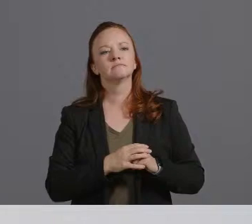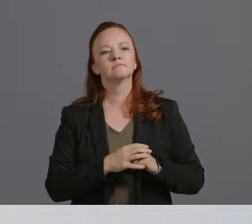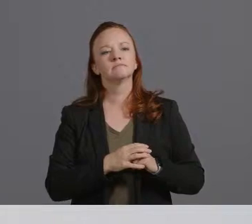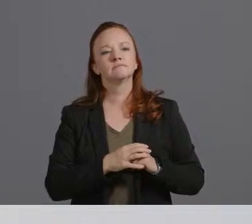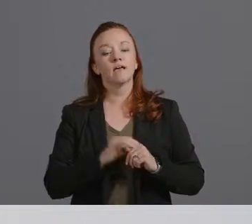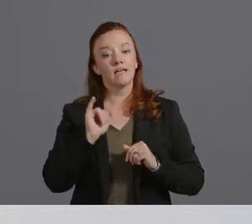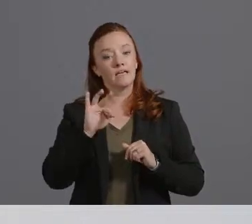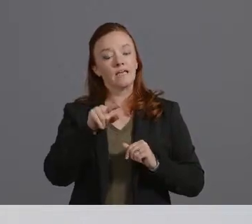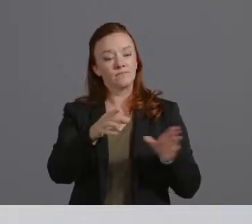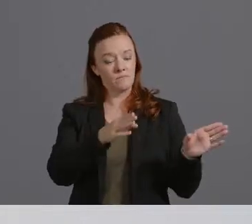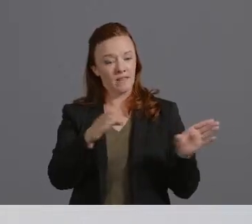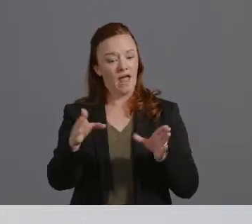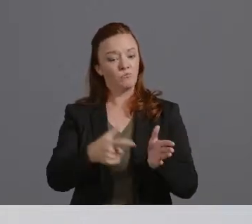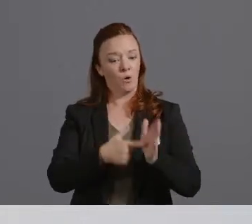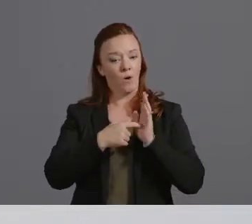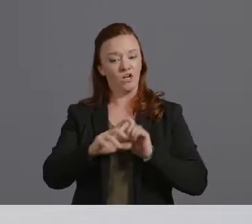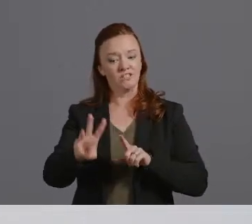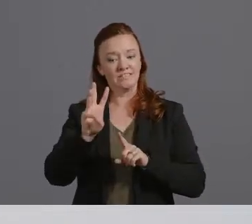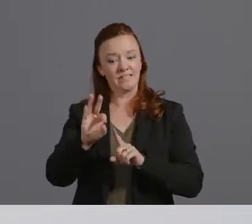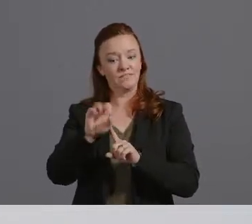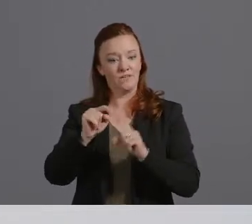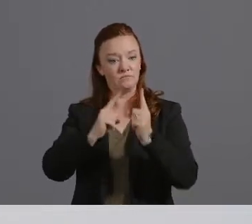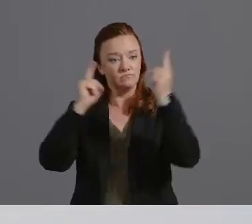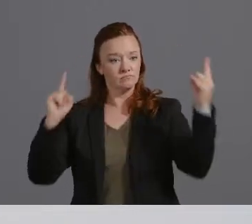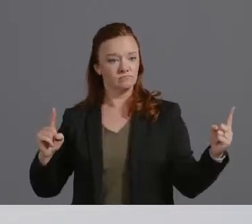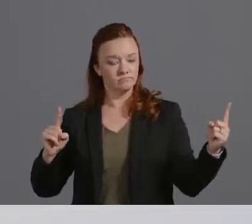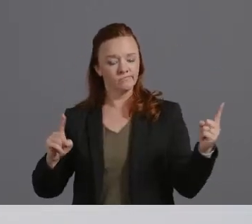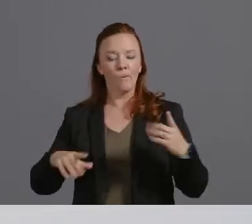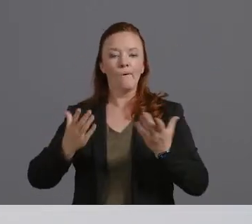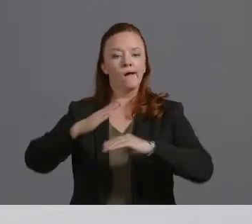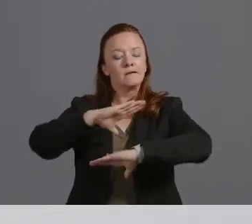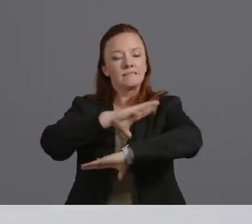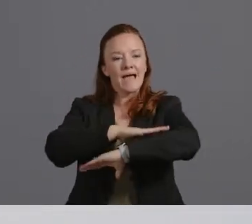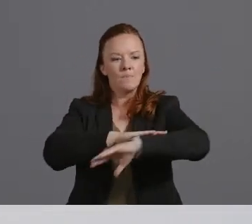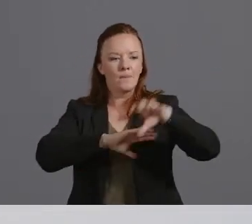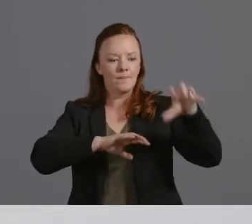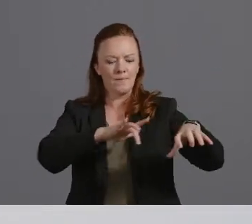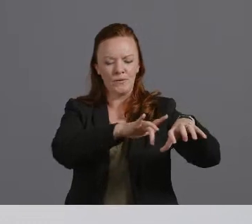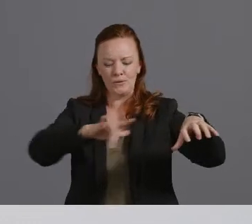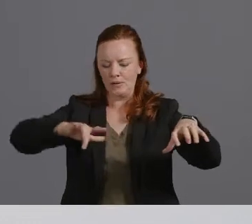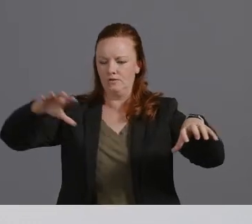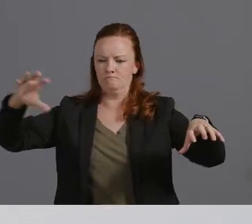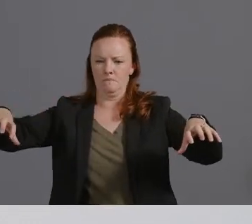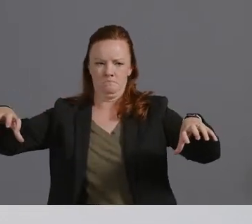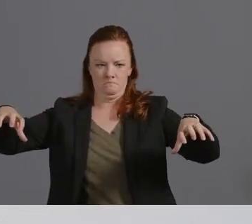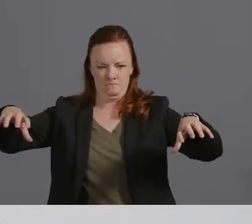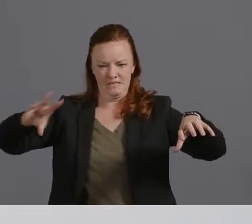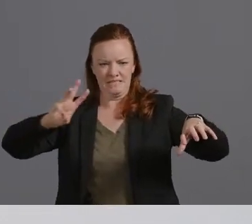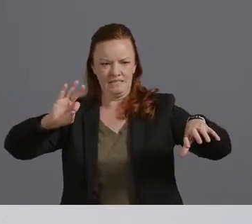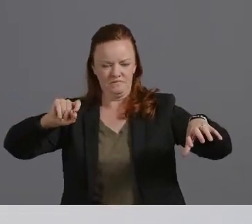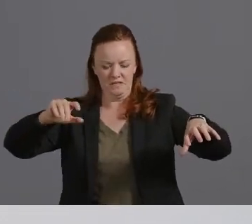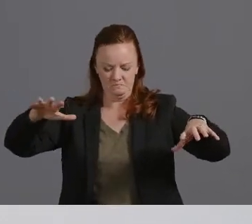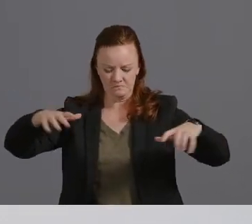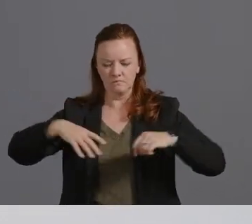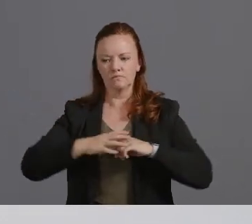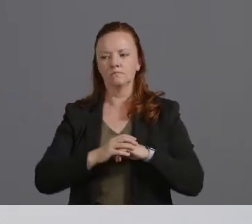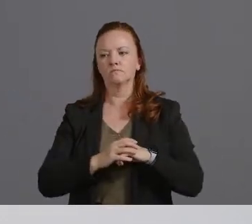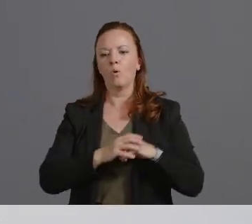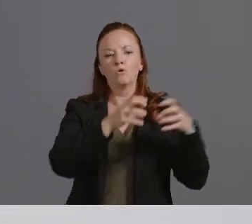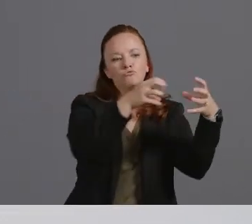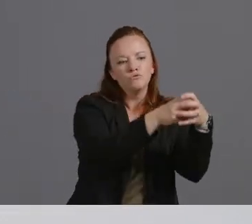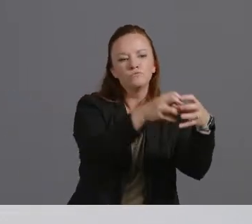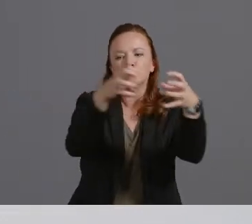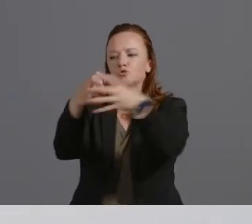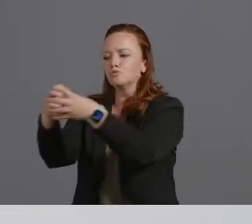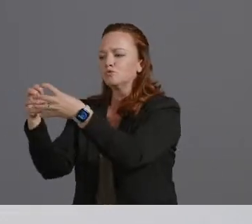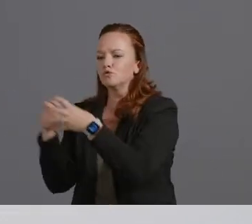going to require 6 feet between tables, if you're going to require 6 feet between groups of